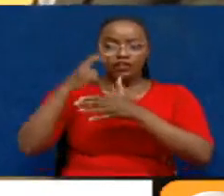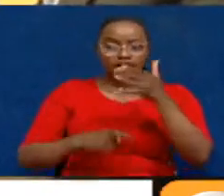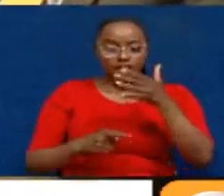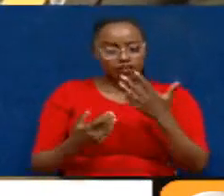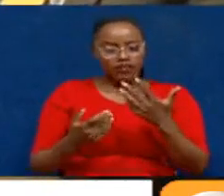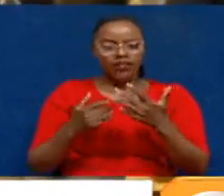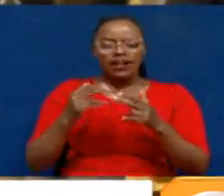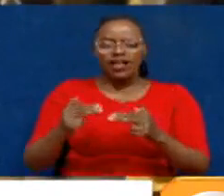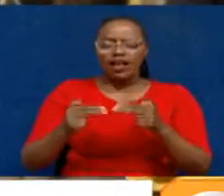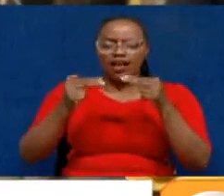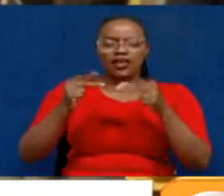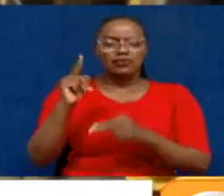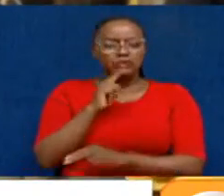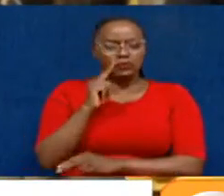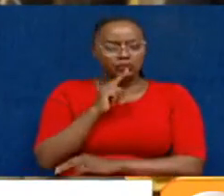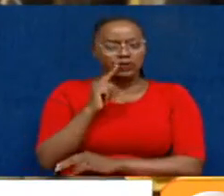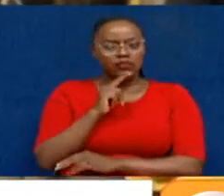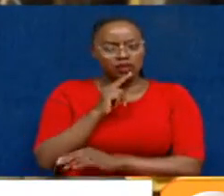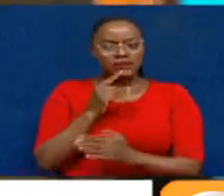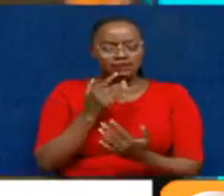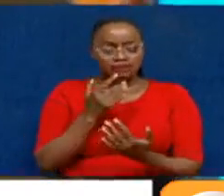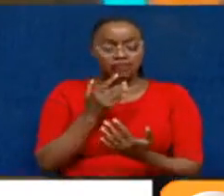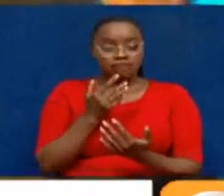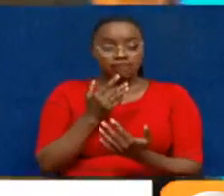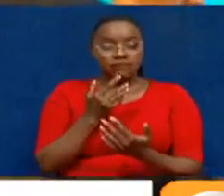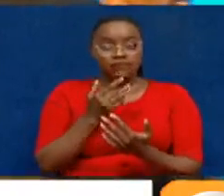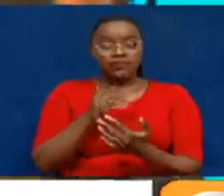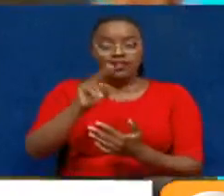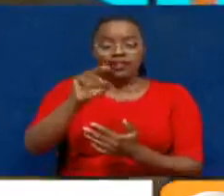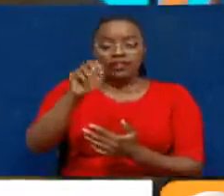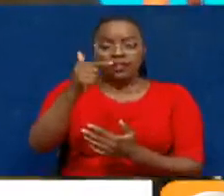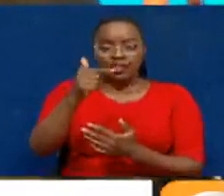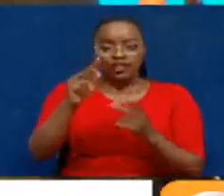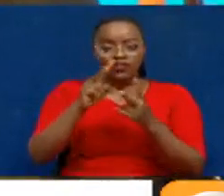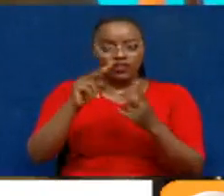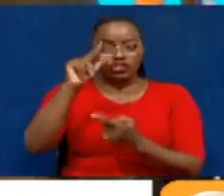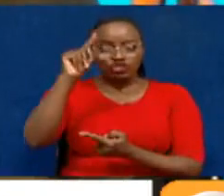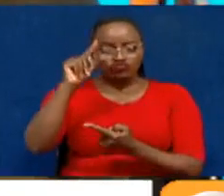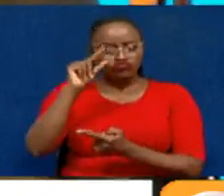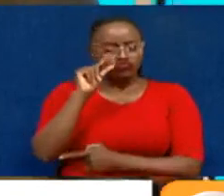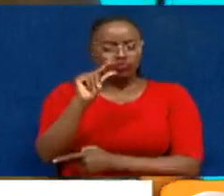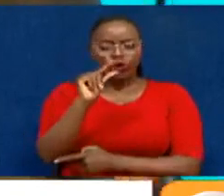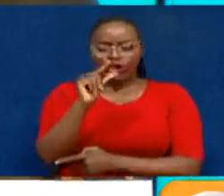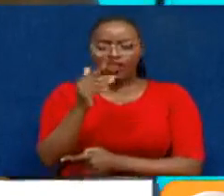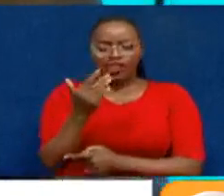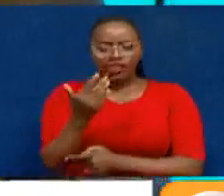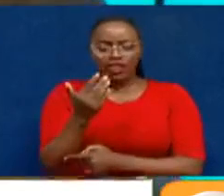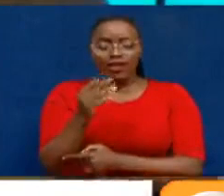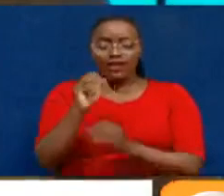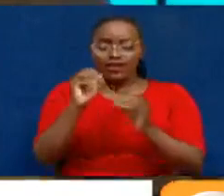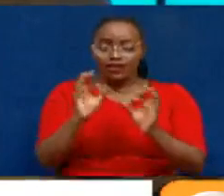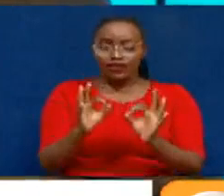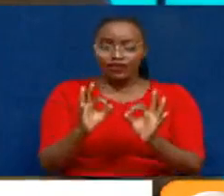a little bit too high. And the net is so small. Mm-hmm. And my view is that